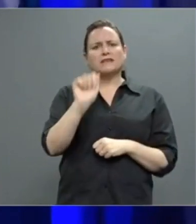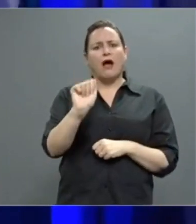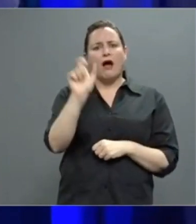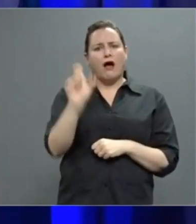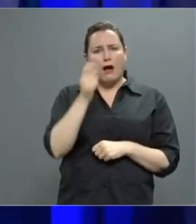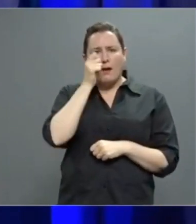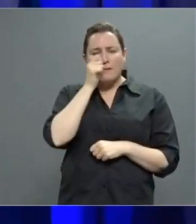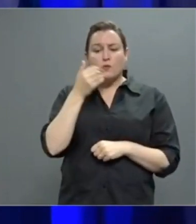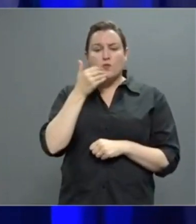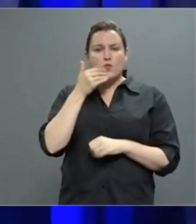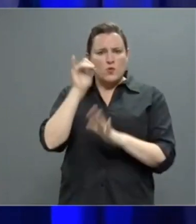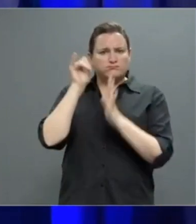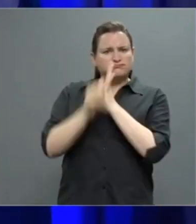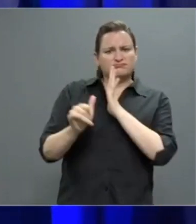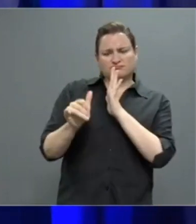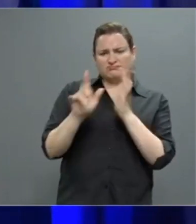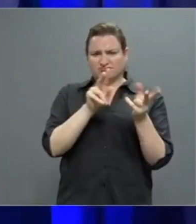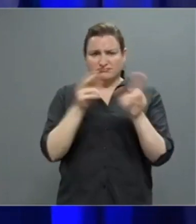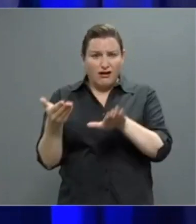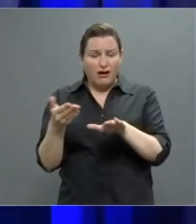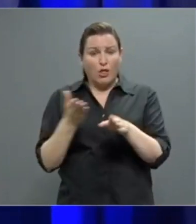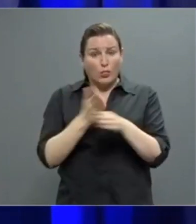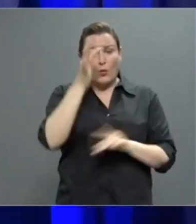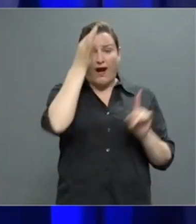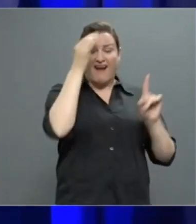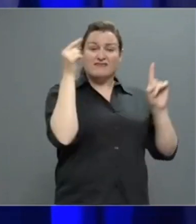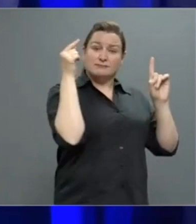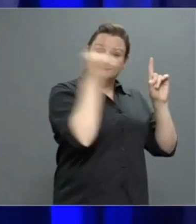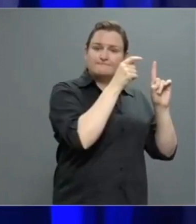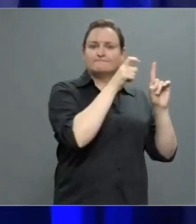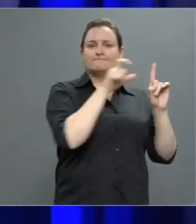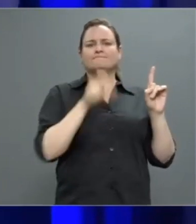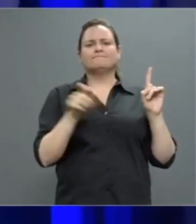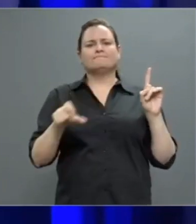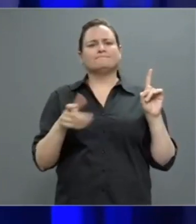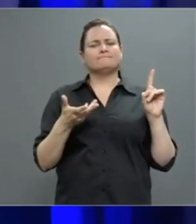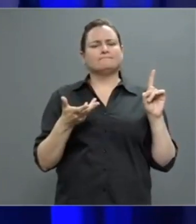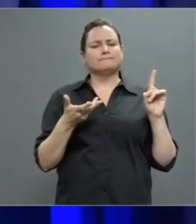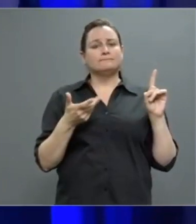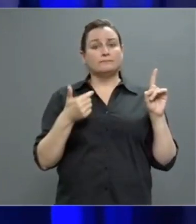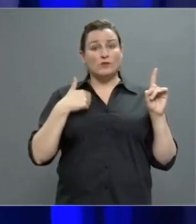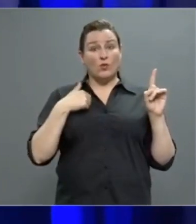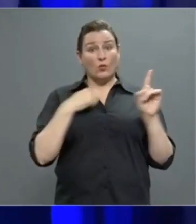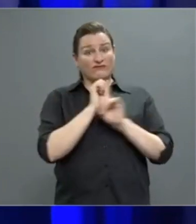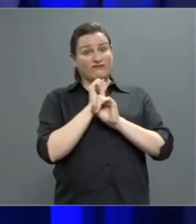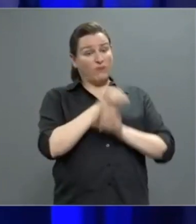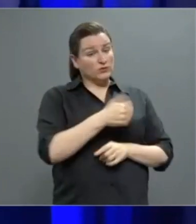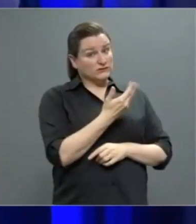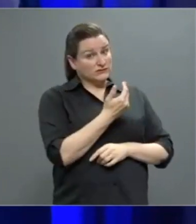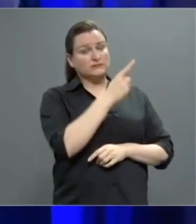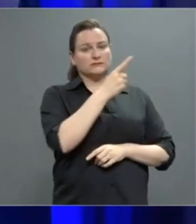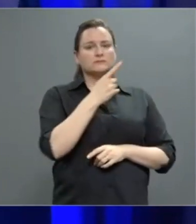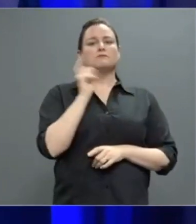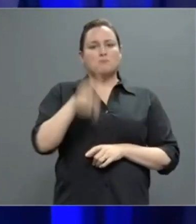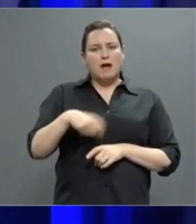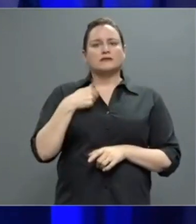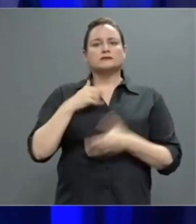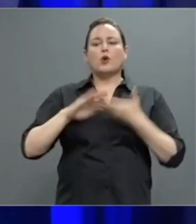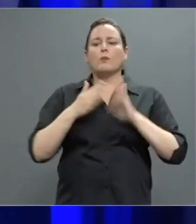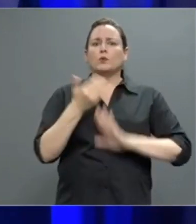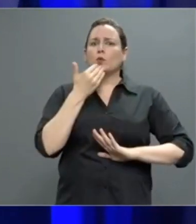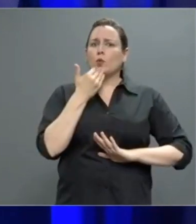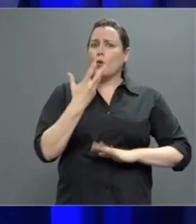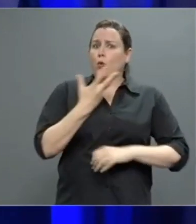citizens brutalized and killed by the state. And we forced the state to keep the soup kitchens open and allow